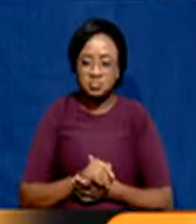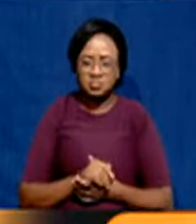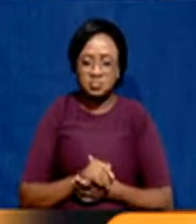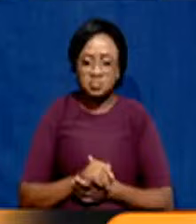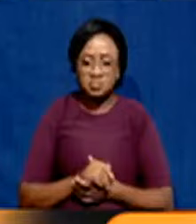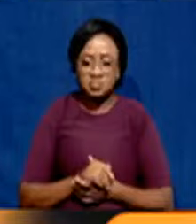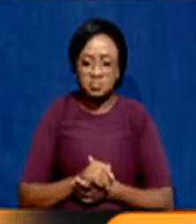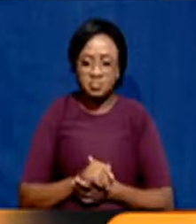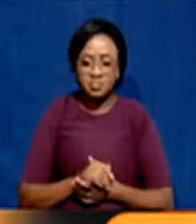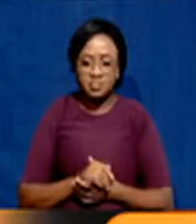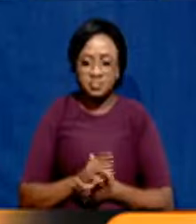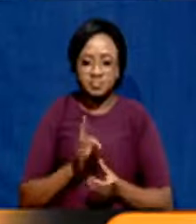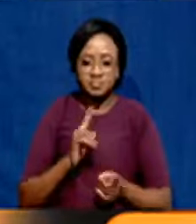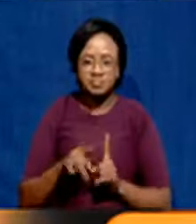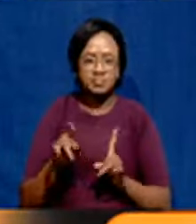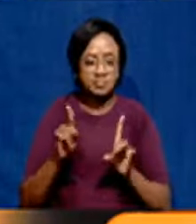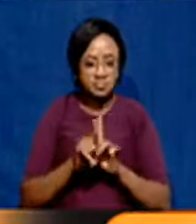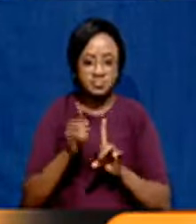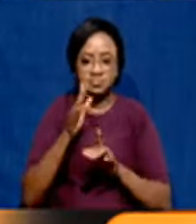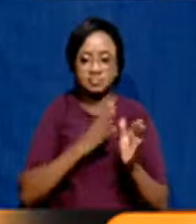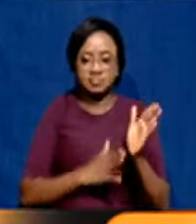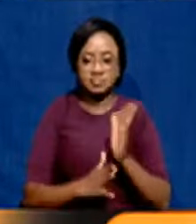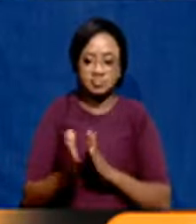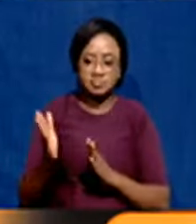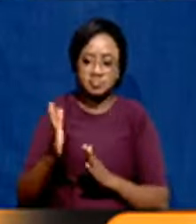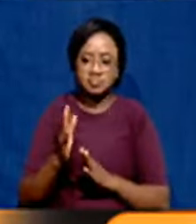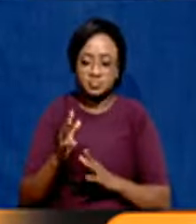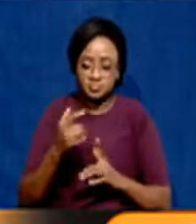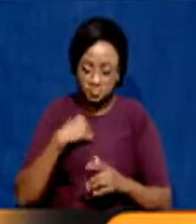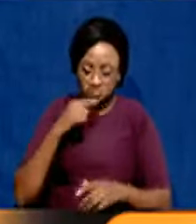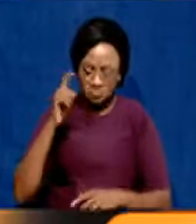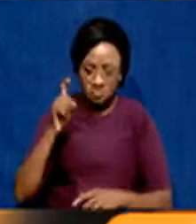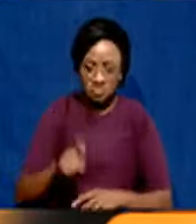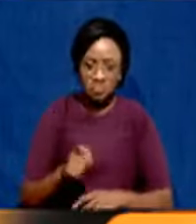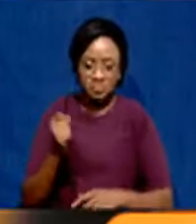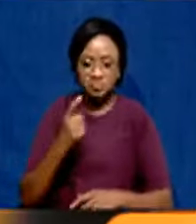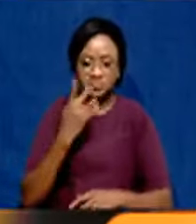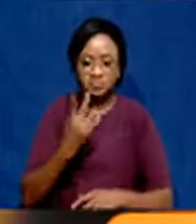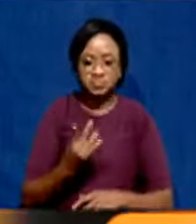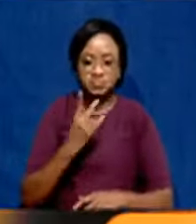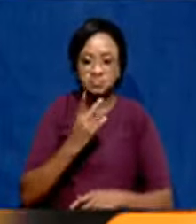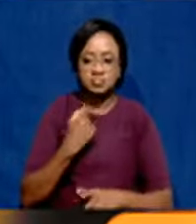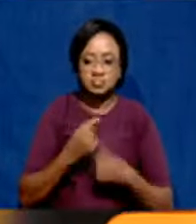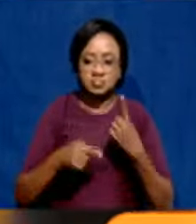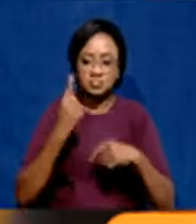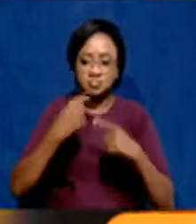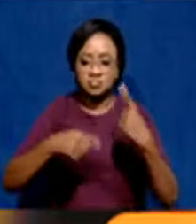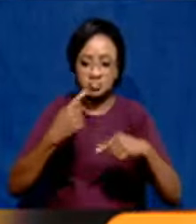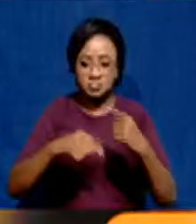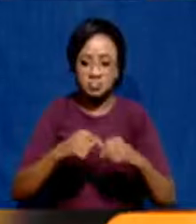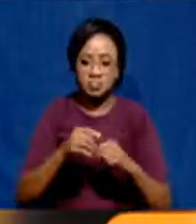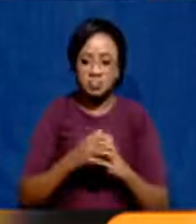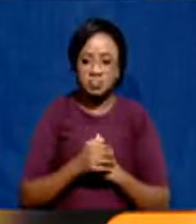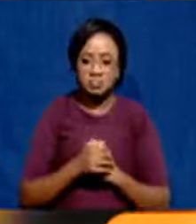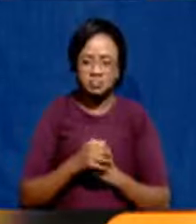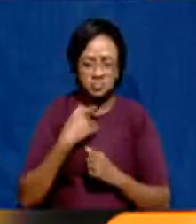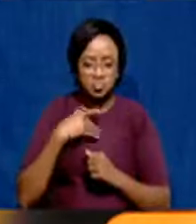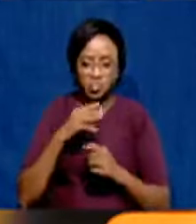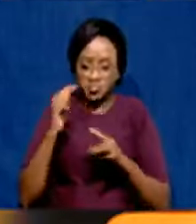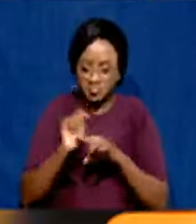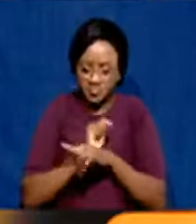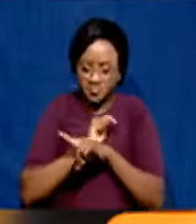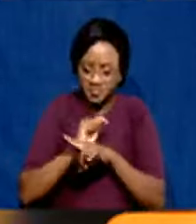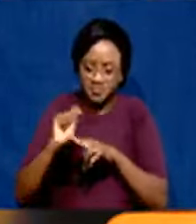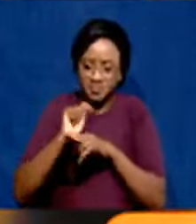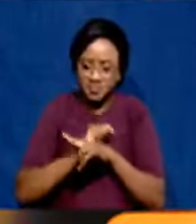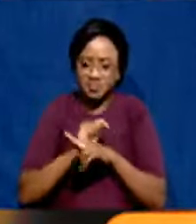0.35. But he was not satisfied because he was planning, mwaka huu Rotterdam Marathon in April, there was a chance that he could go under 2 hours. That's like the